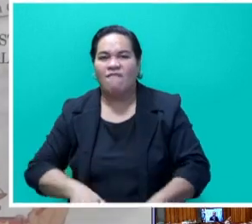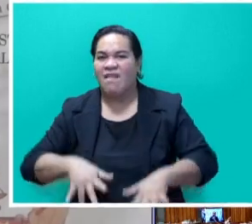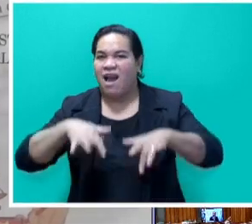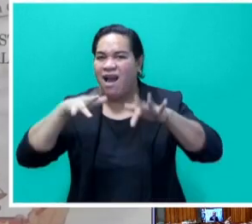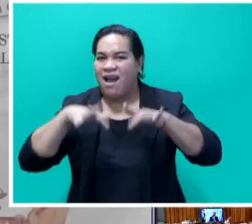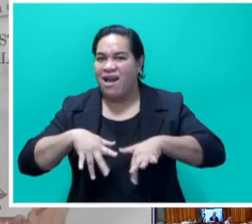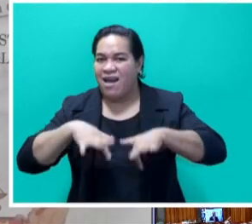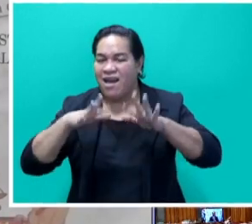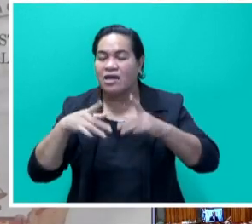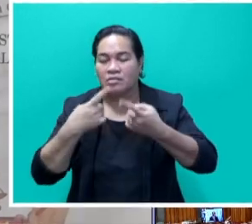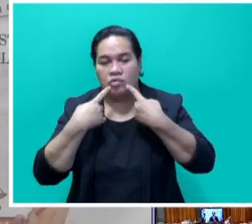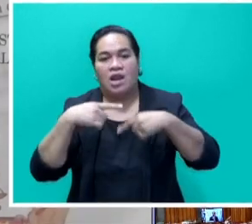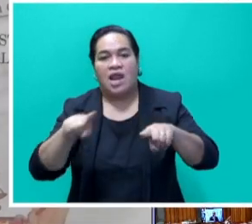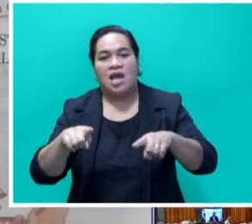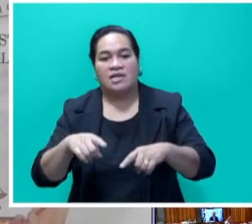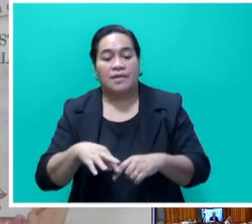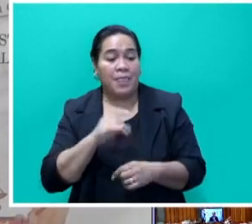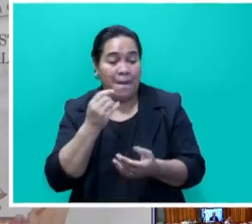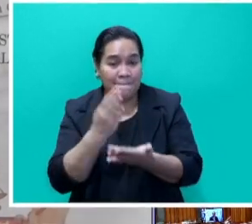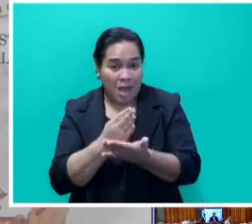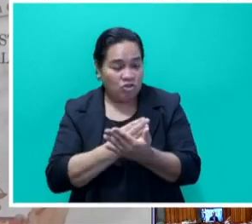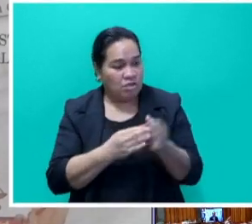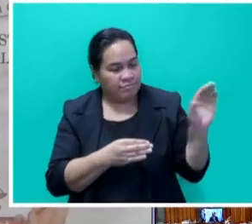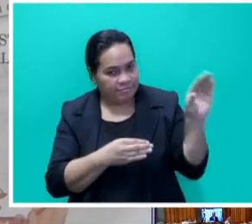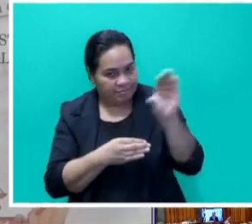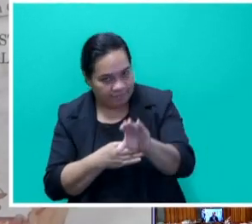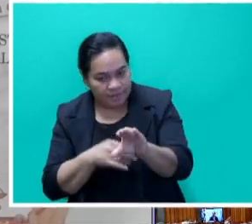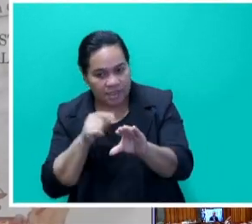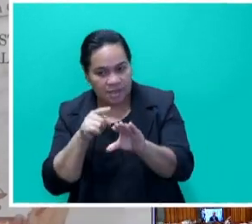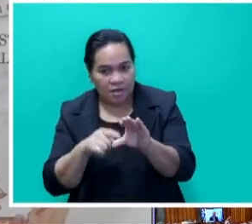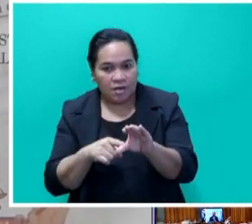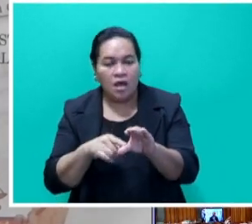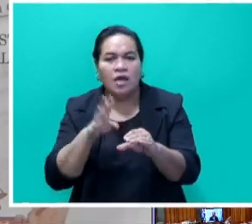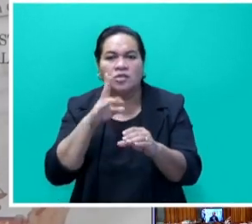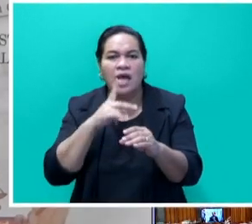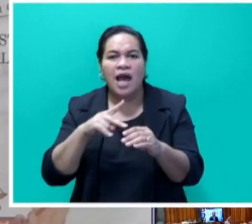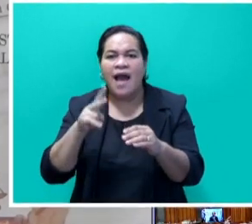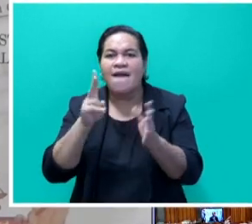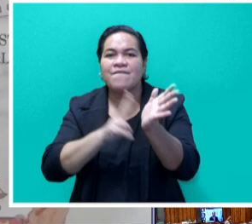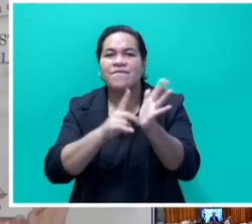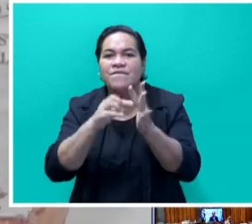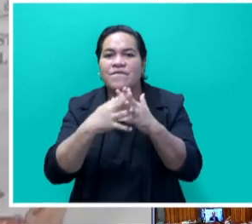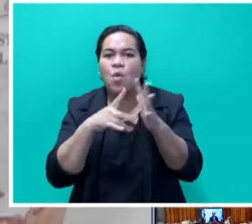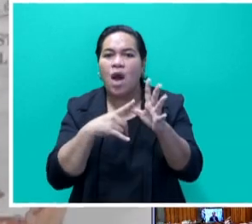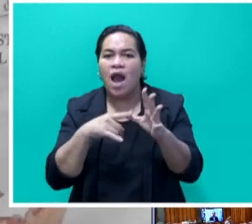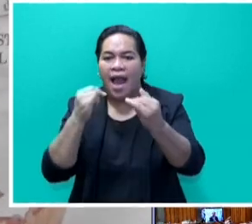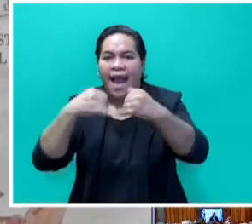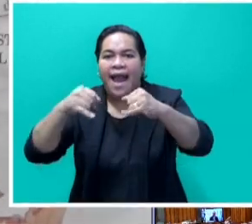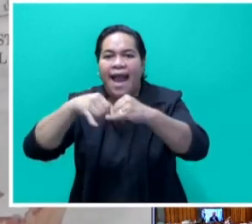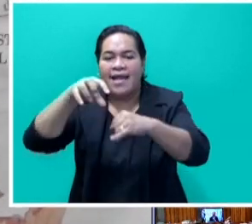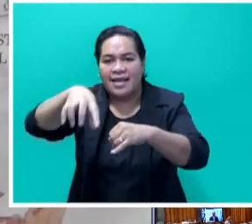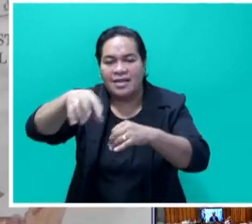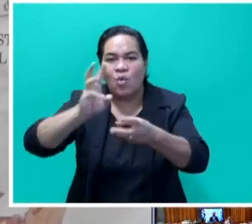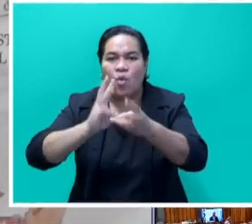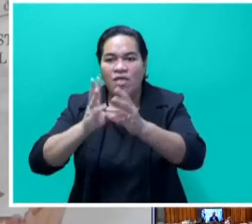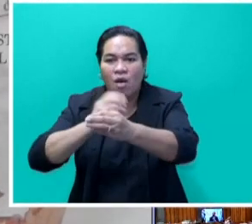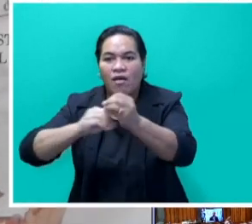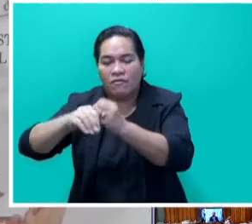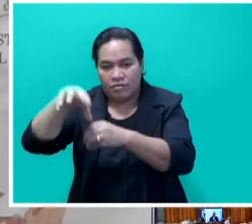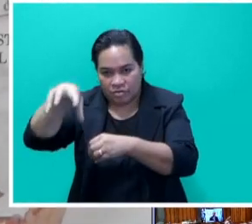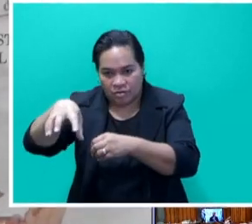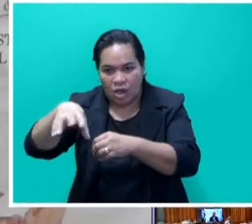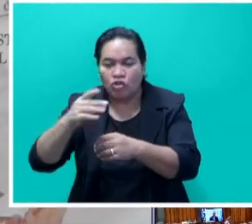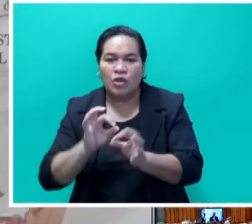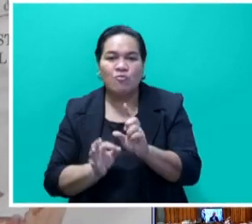forecasts. Part of their budget will be used for the completion of the Viwa Island Station to improve the living and working conditions of our staff